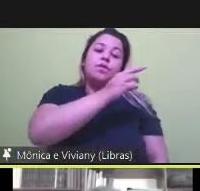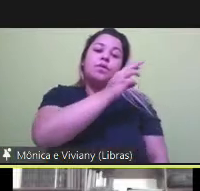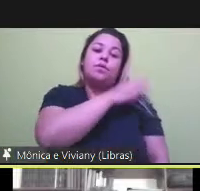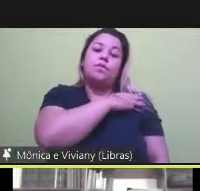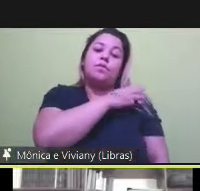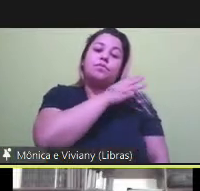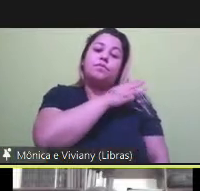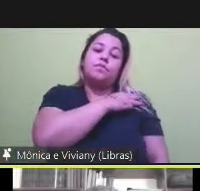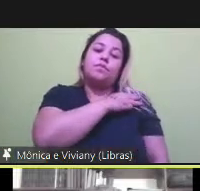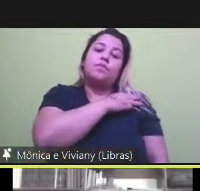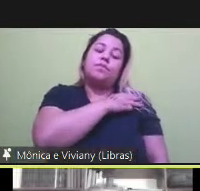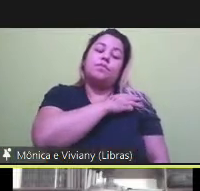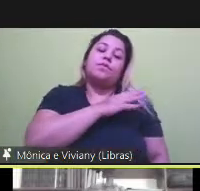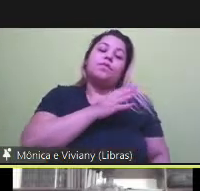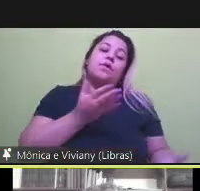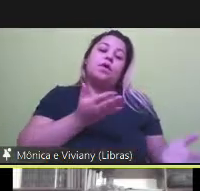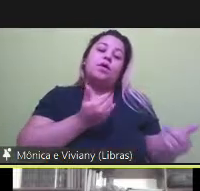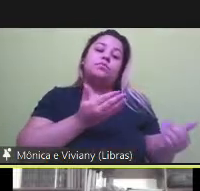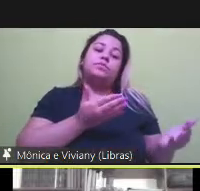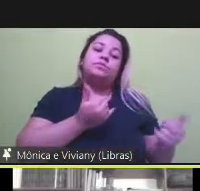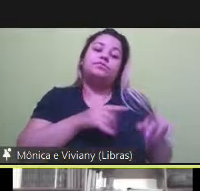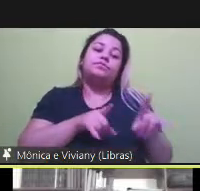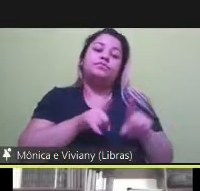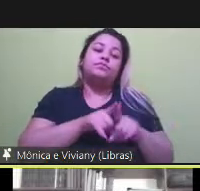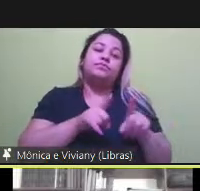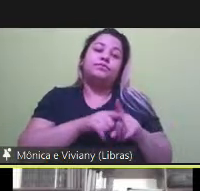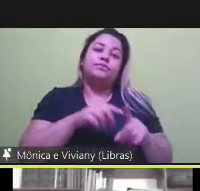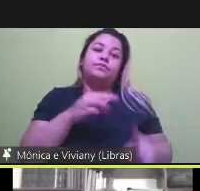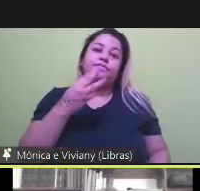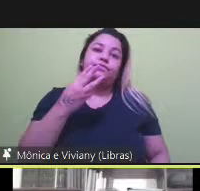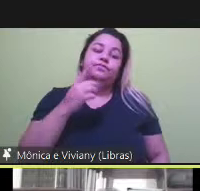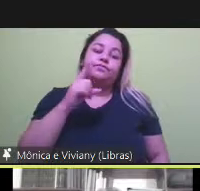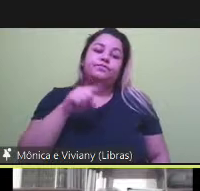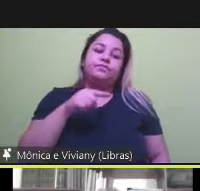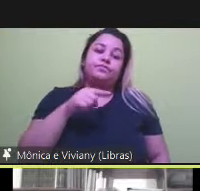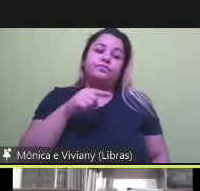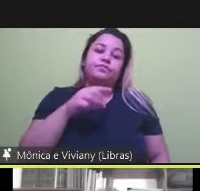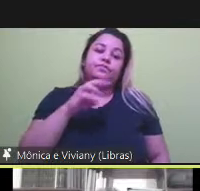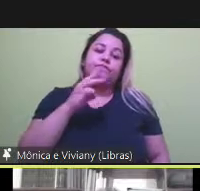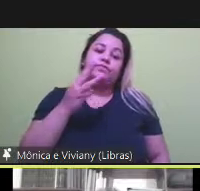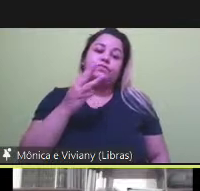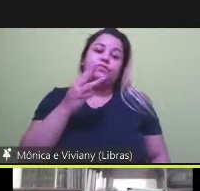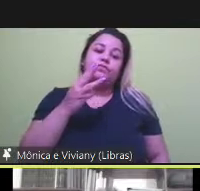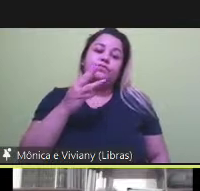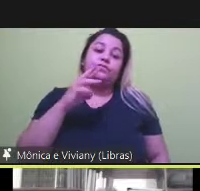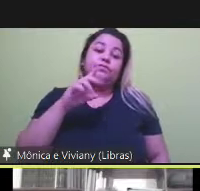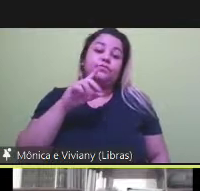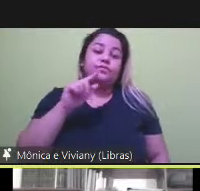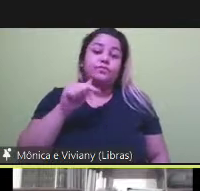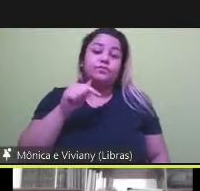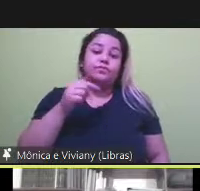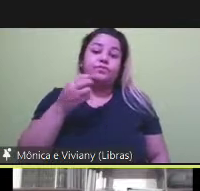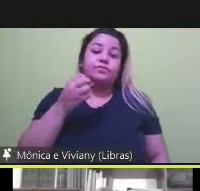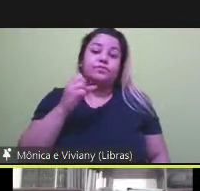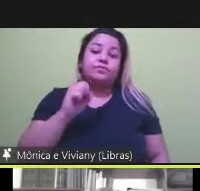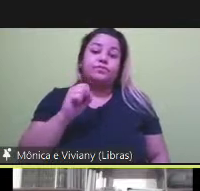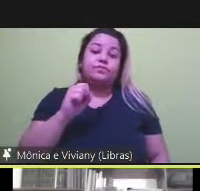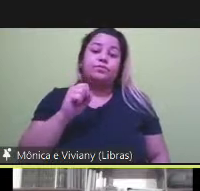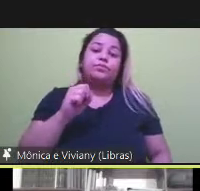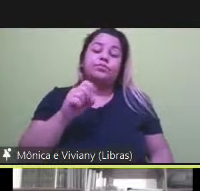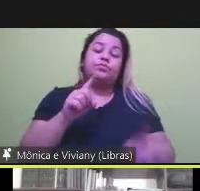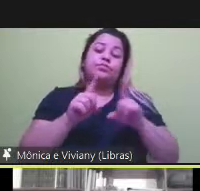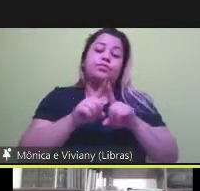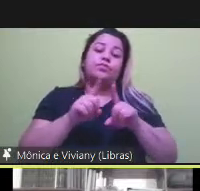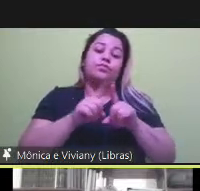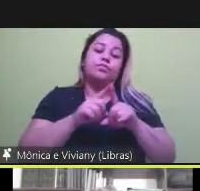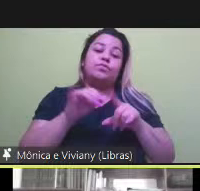the Formahoven, and so we have over 3,000 education centers or schools in the region of